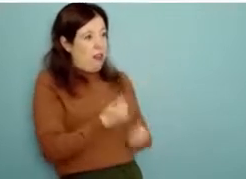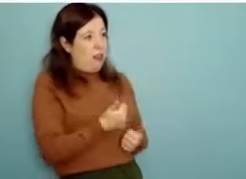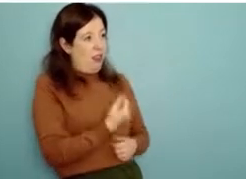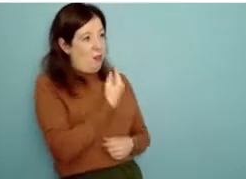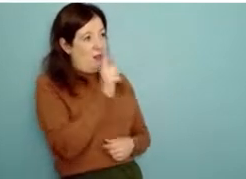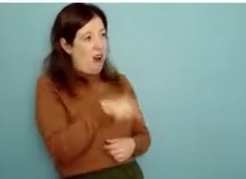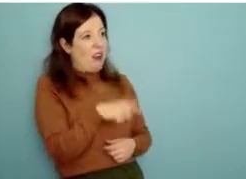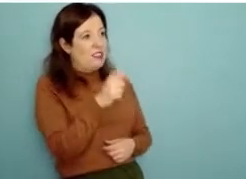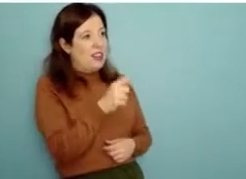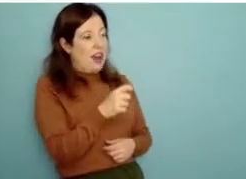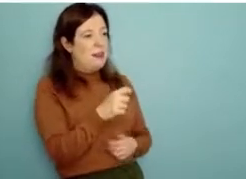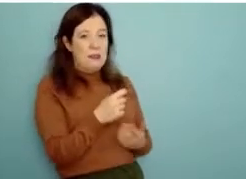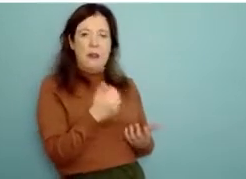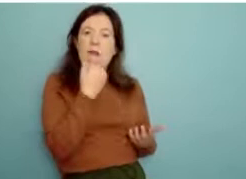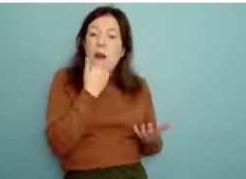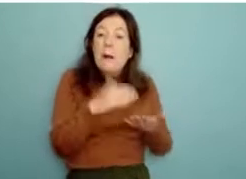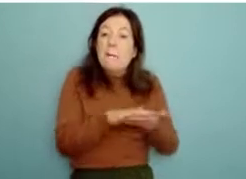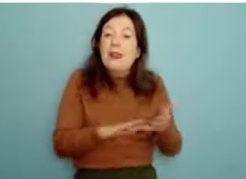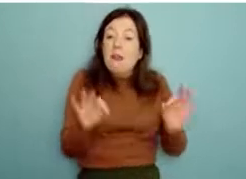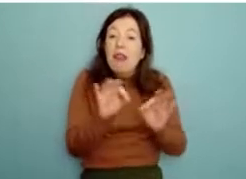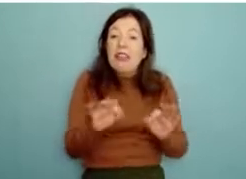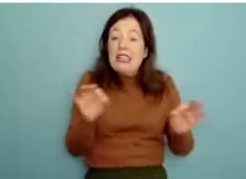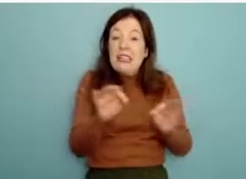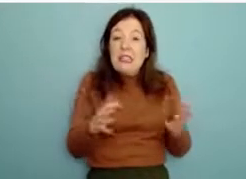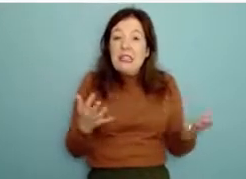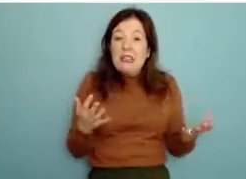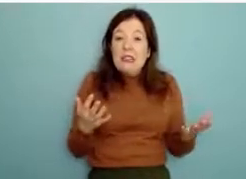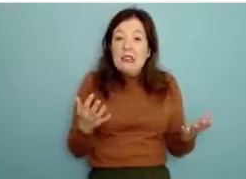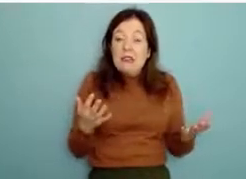they're meaningless in isolation.